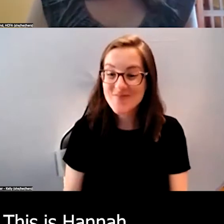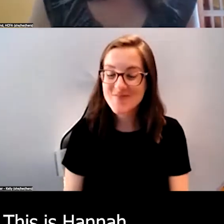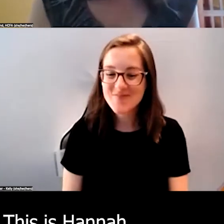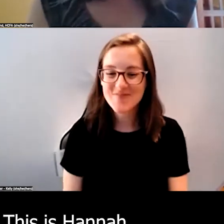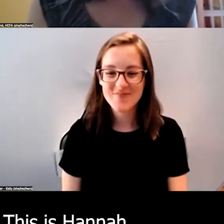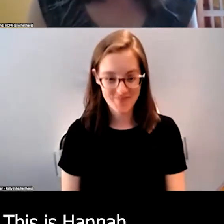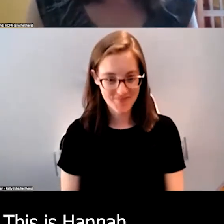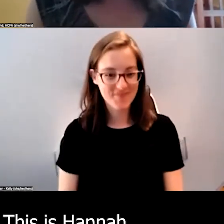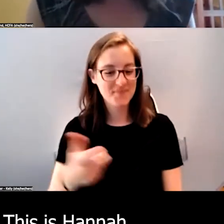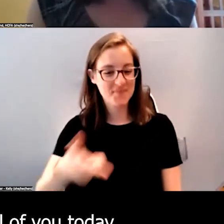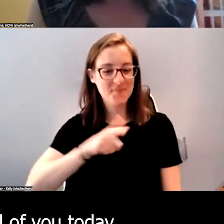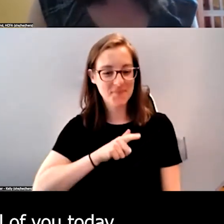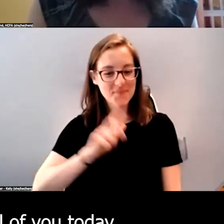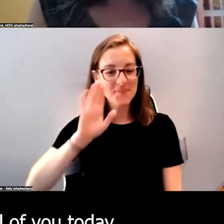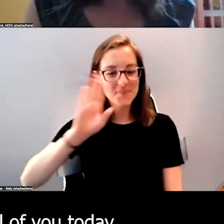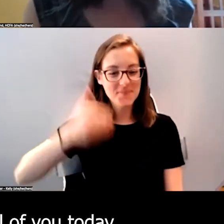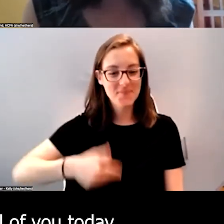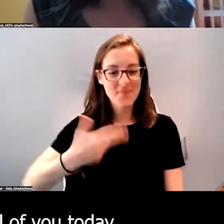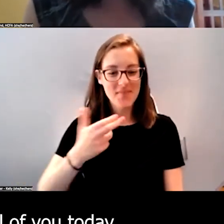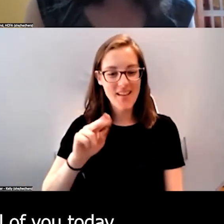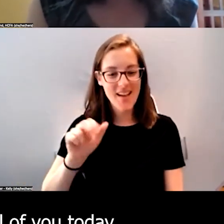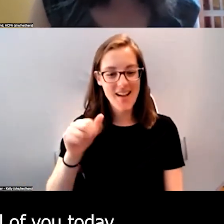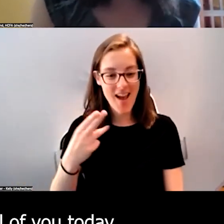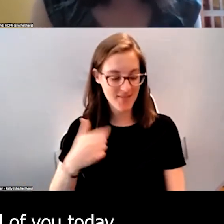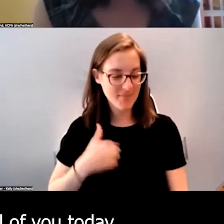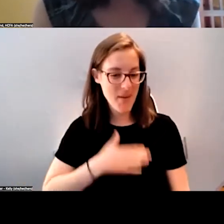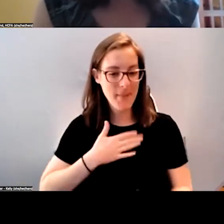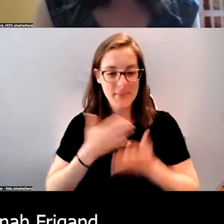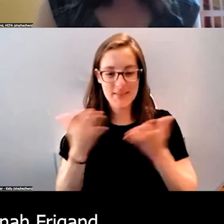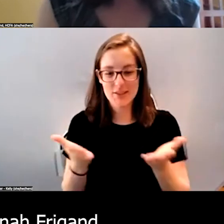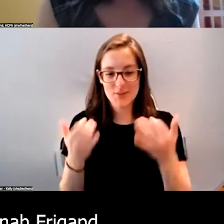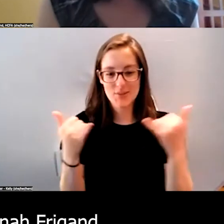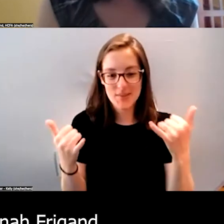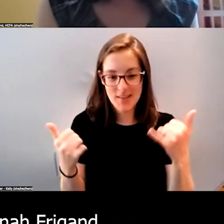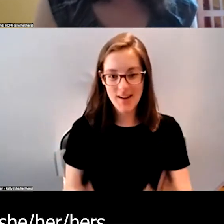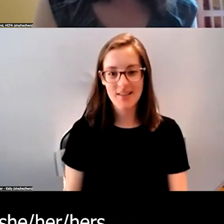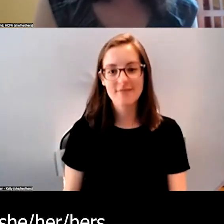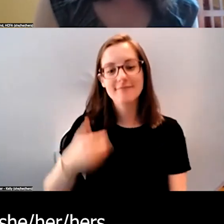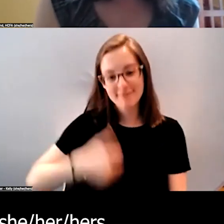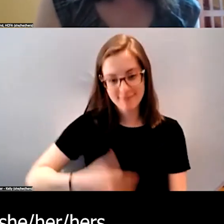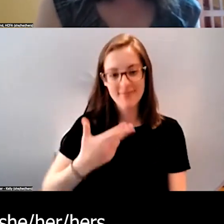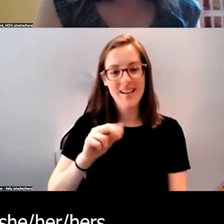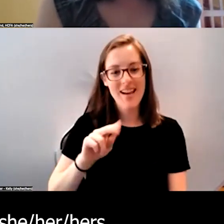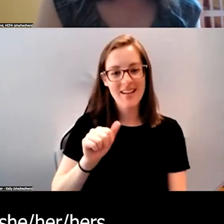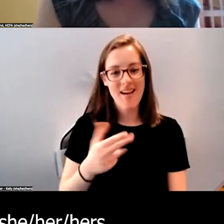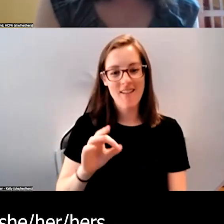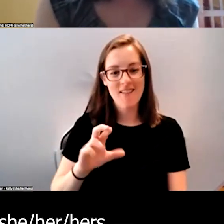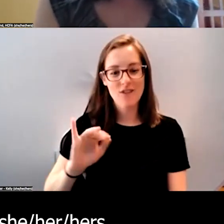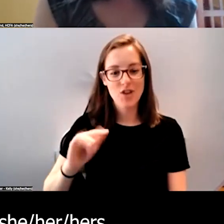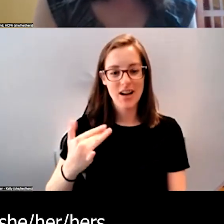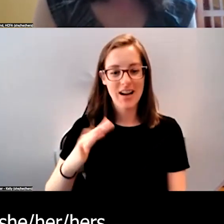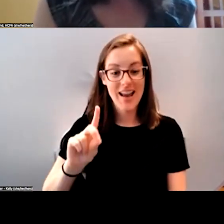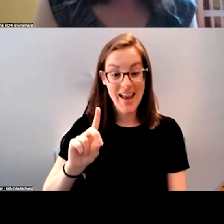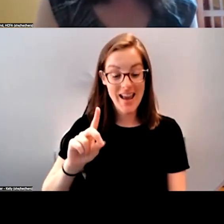This is Hannah. Great to be with all of you today. My name is Hannah Fergand. My pronouns are she,